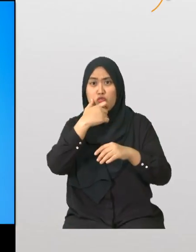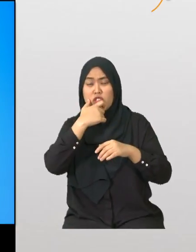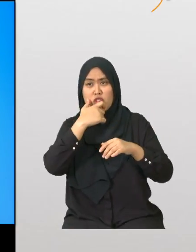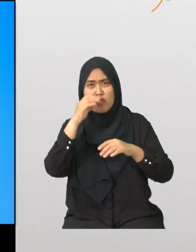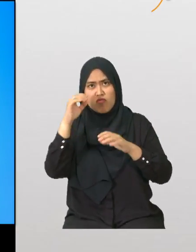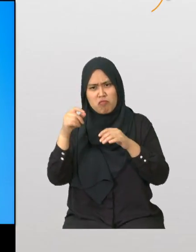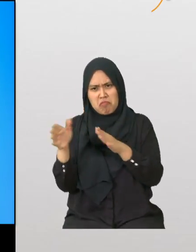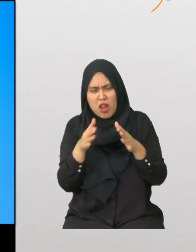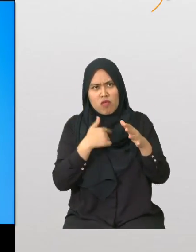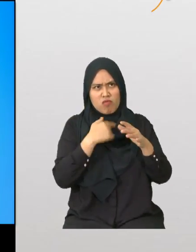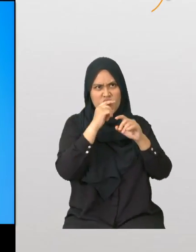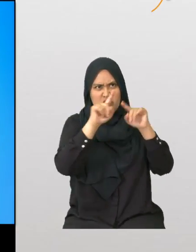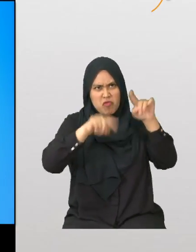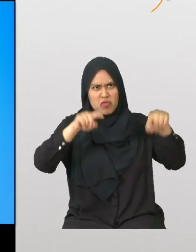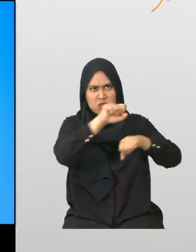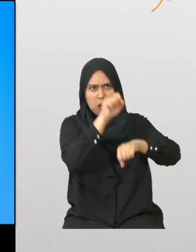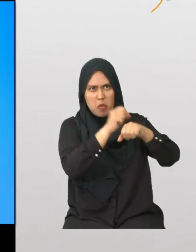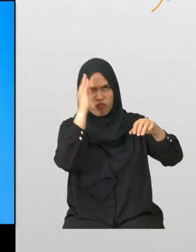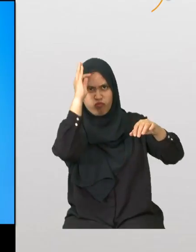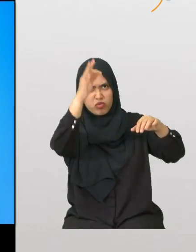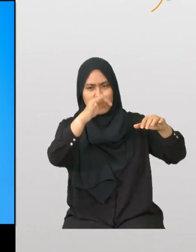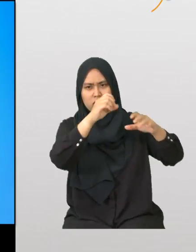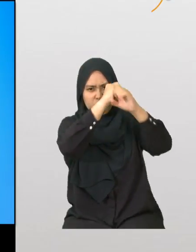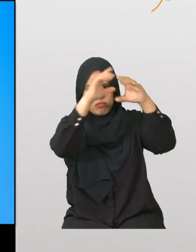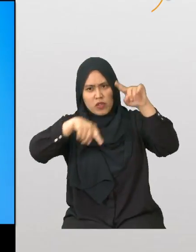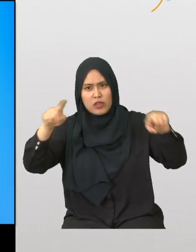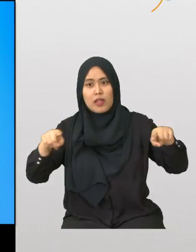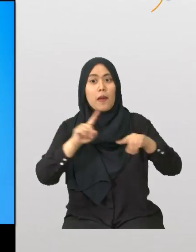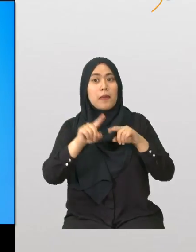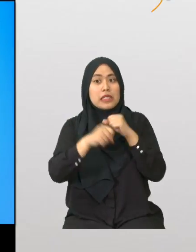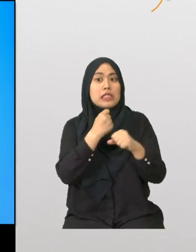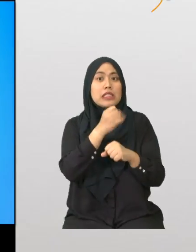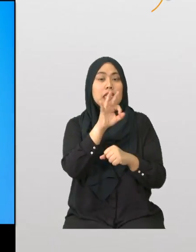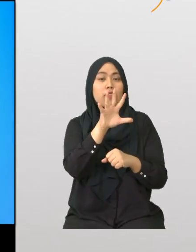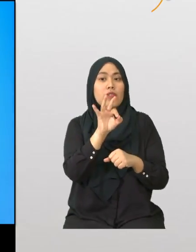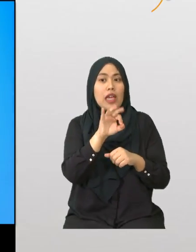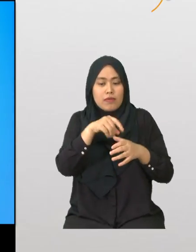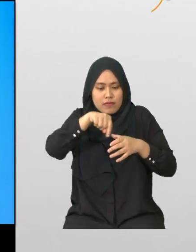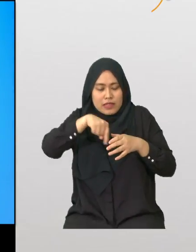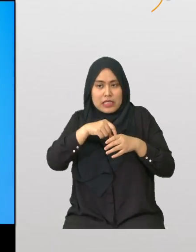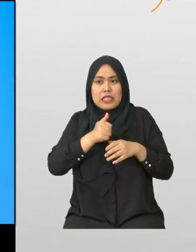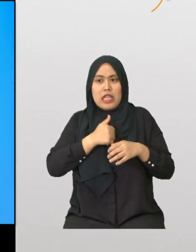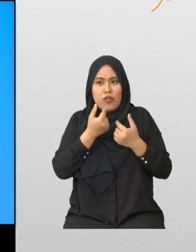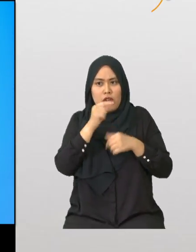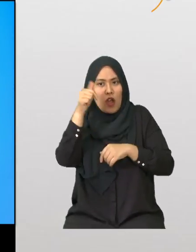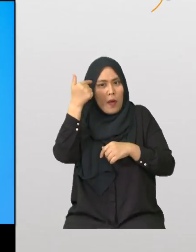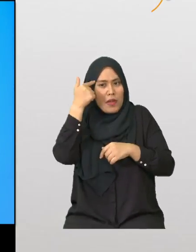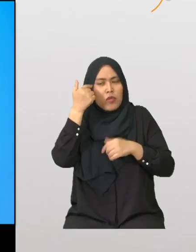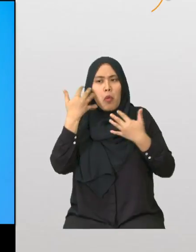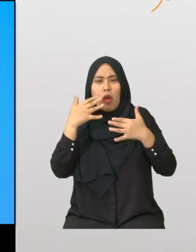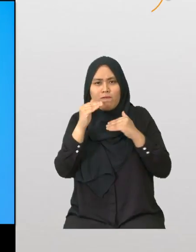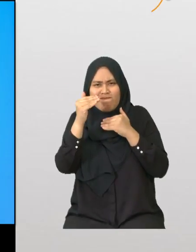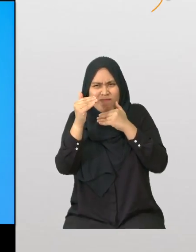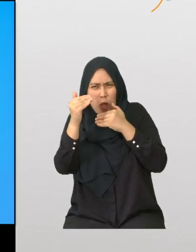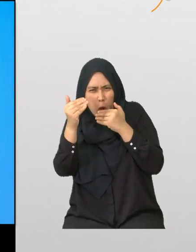In 1959, Singapore gained internal self-government, one big step towards independence. The